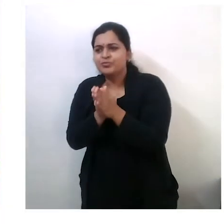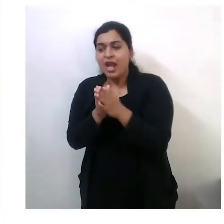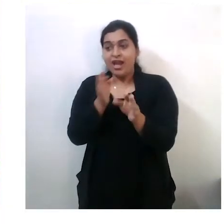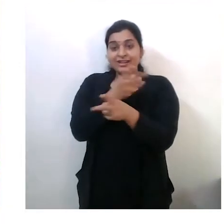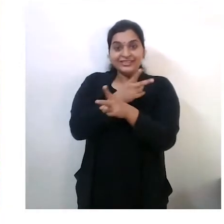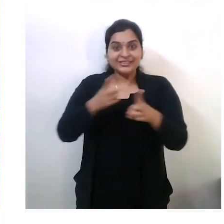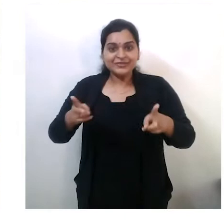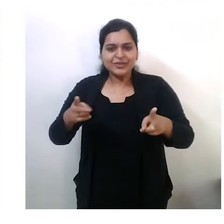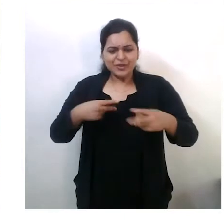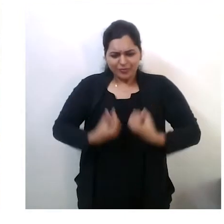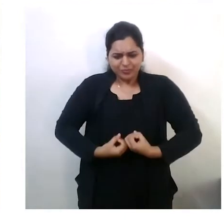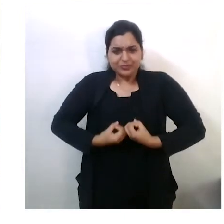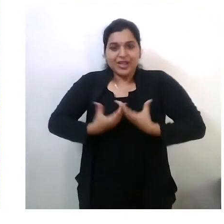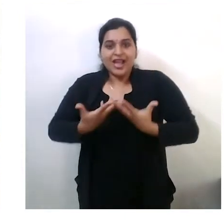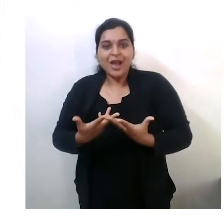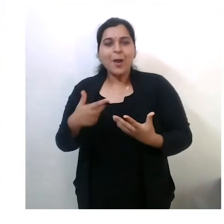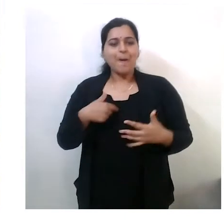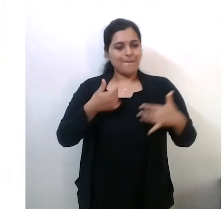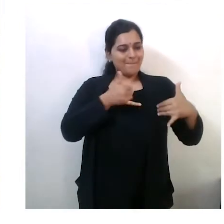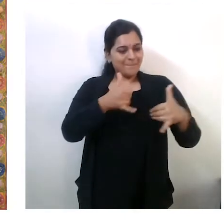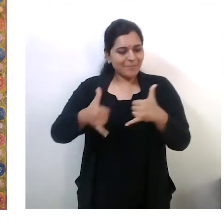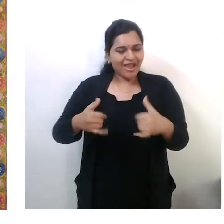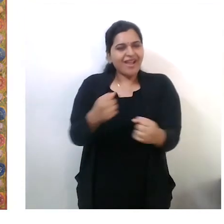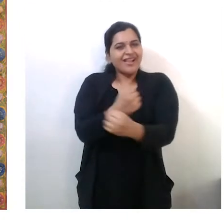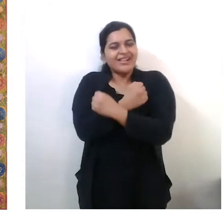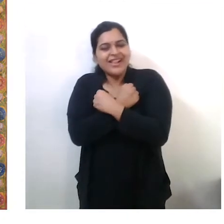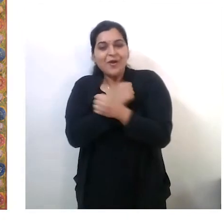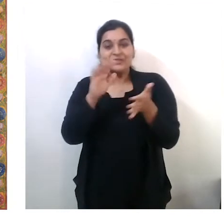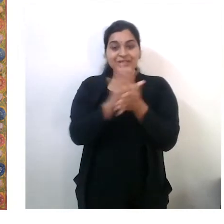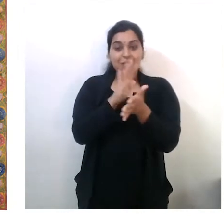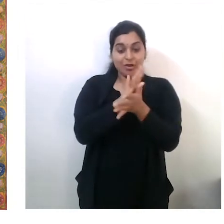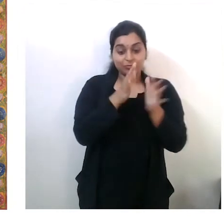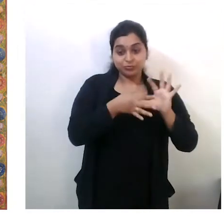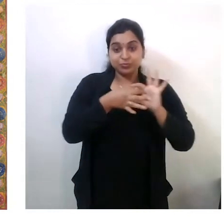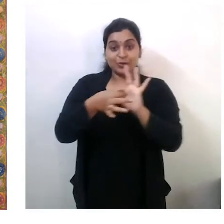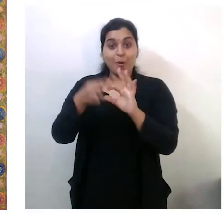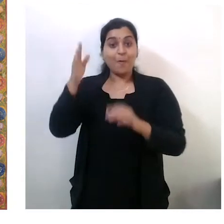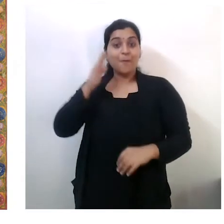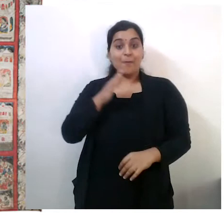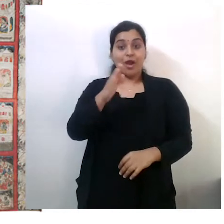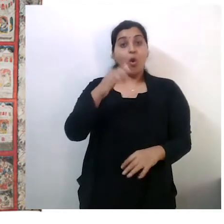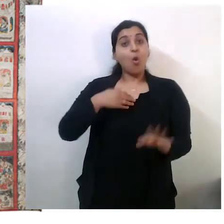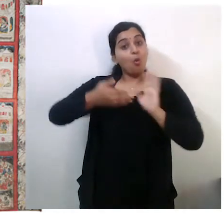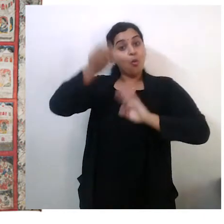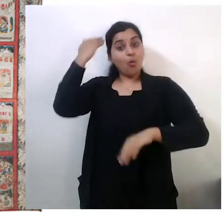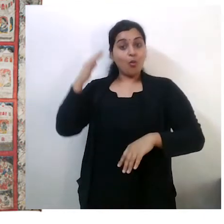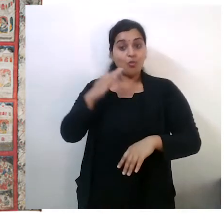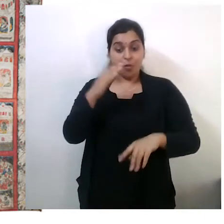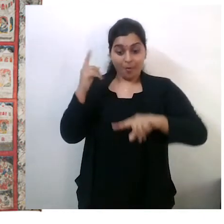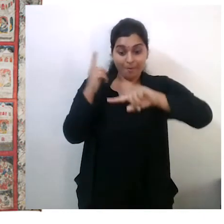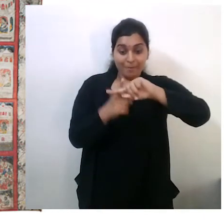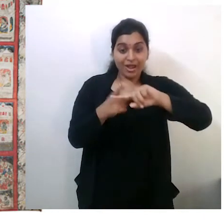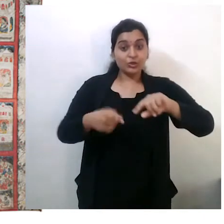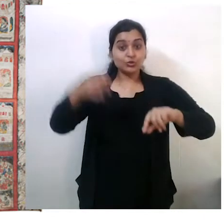It explores various rasas such as playfulness, beauty, adoration, and celebration. A classical